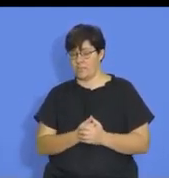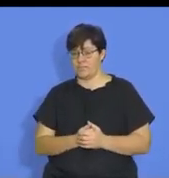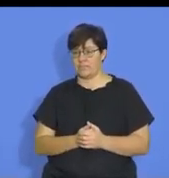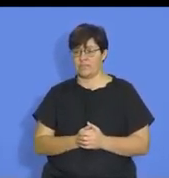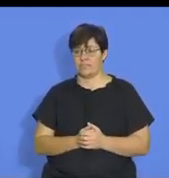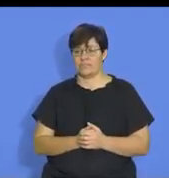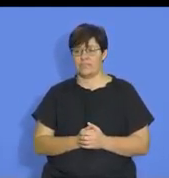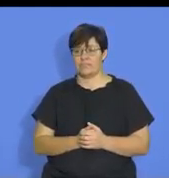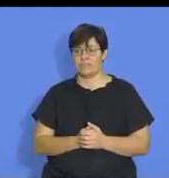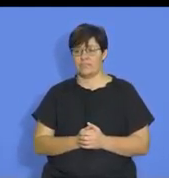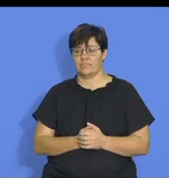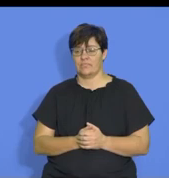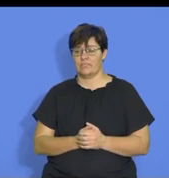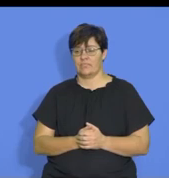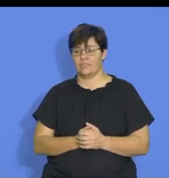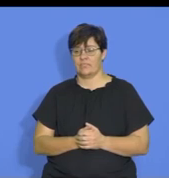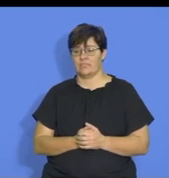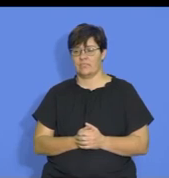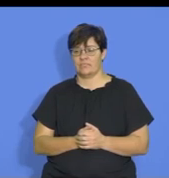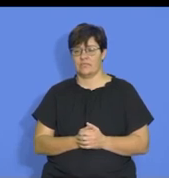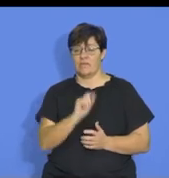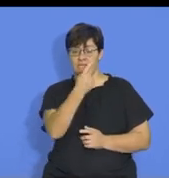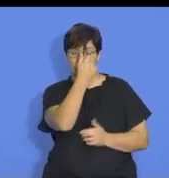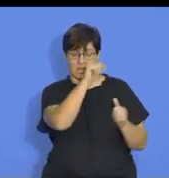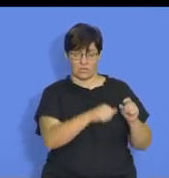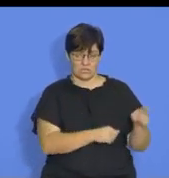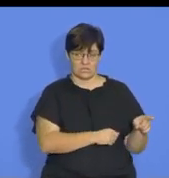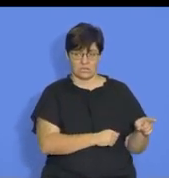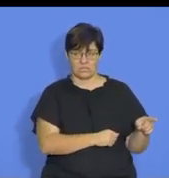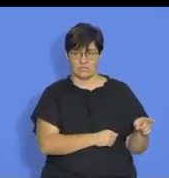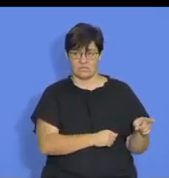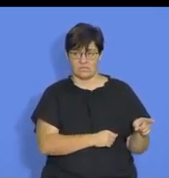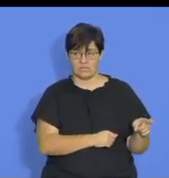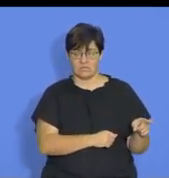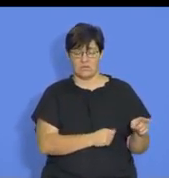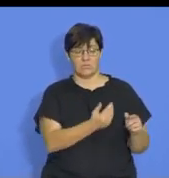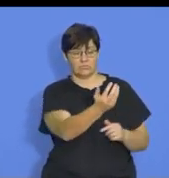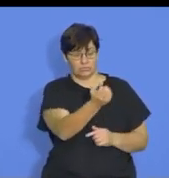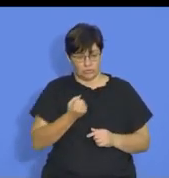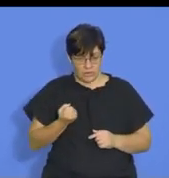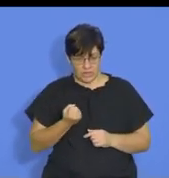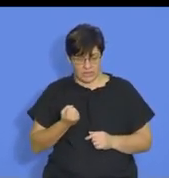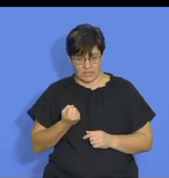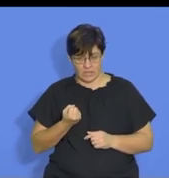affected are as follows. So your first account will be